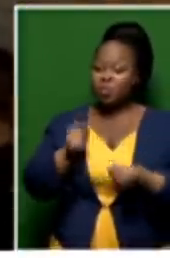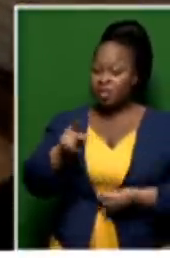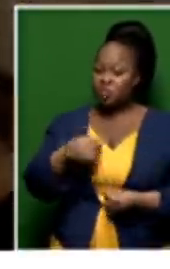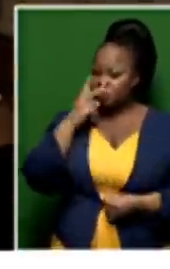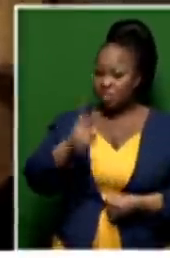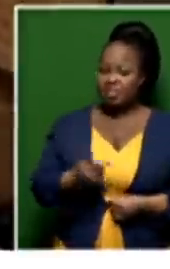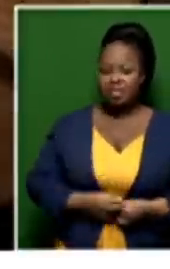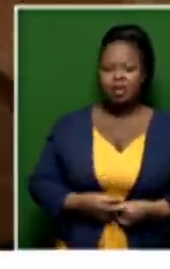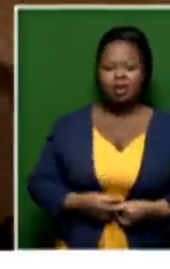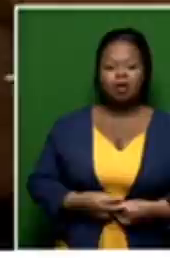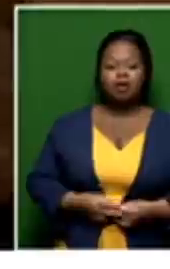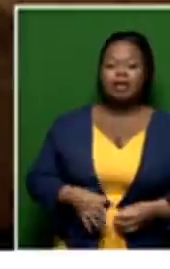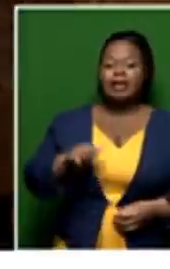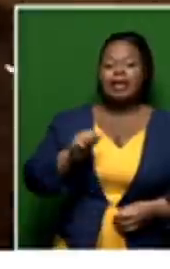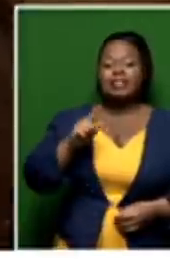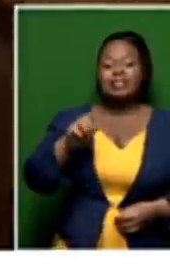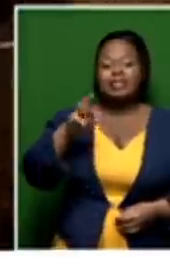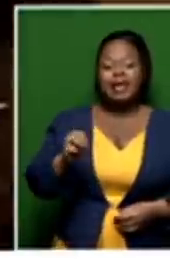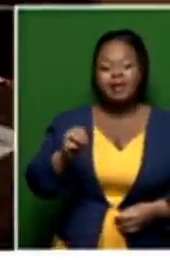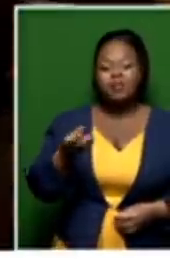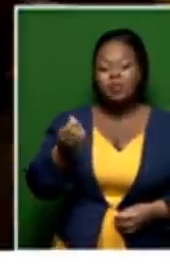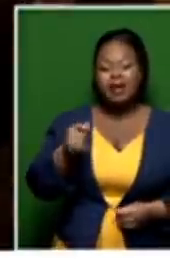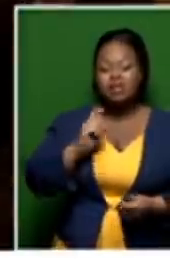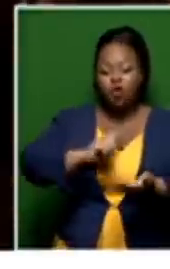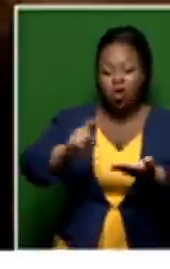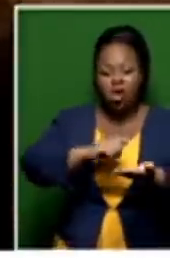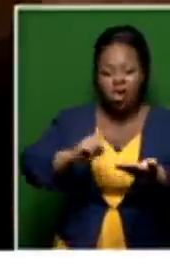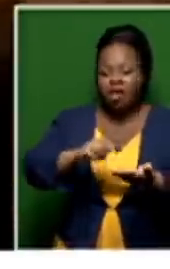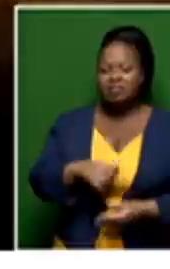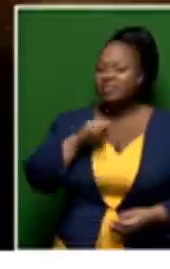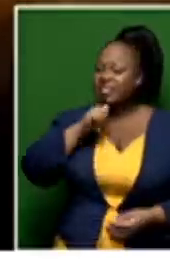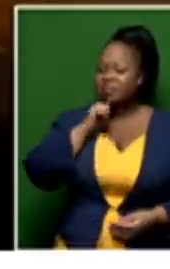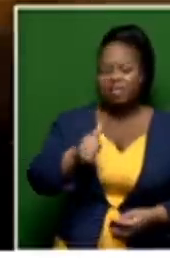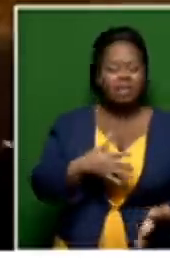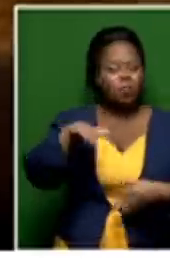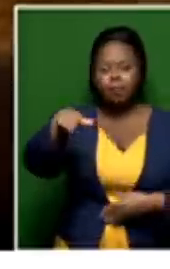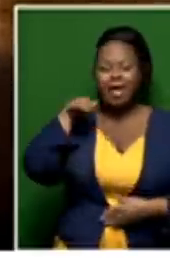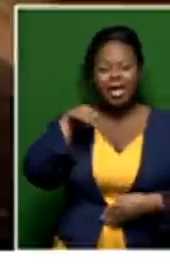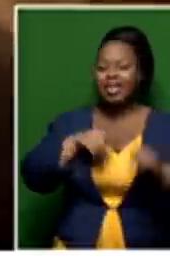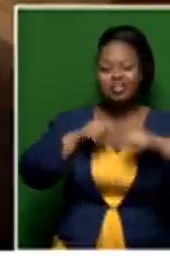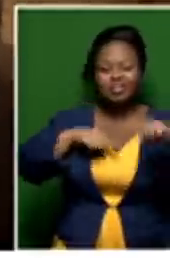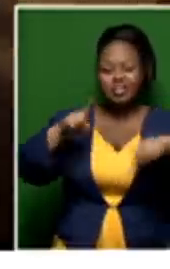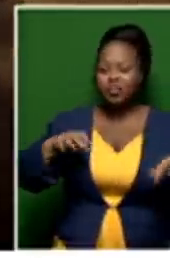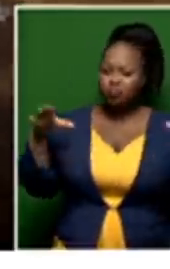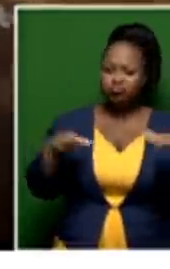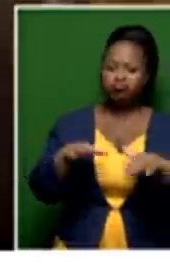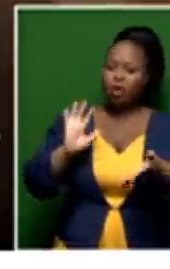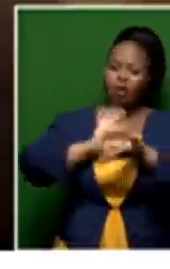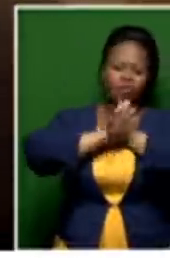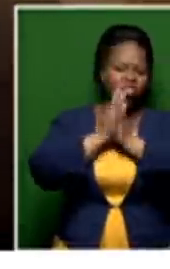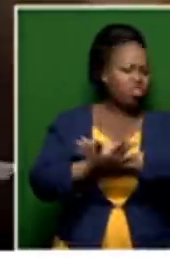seconds. So every single ATM, irrespective of the branch or bank, all of that